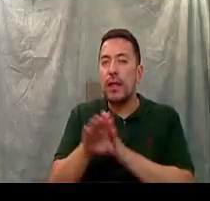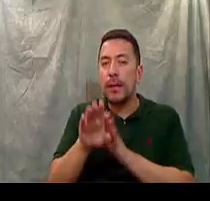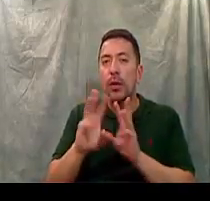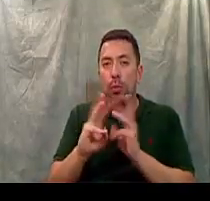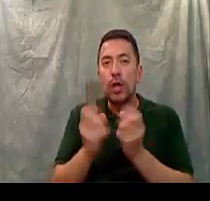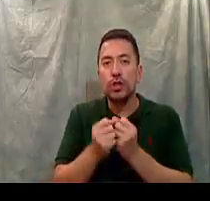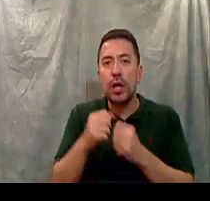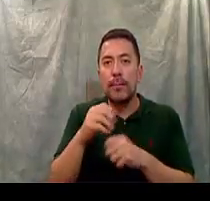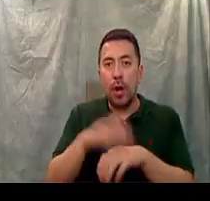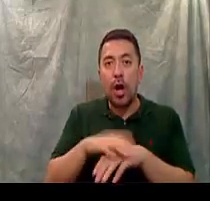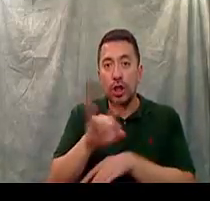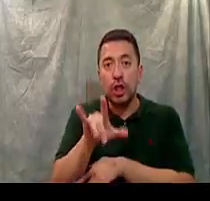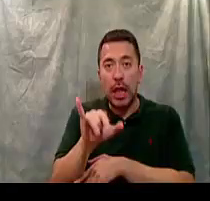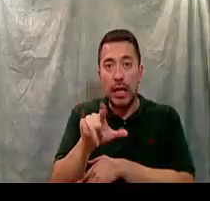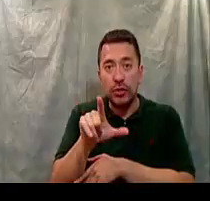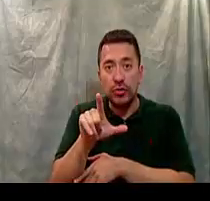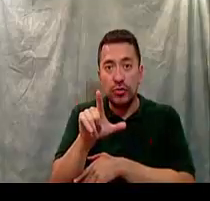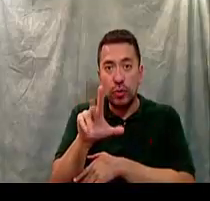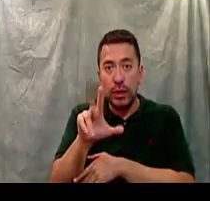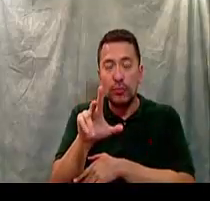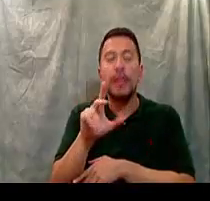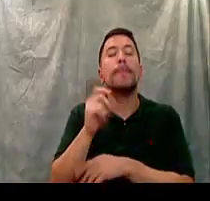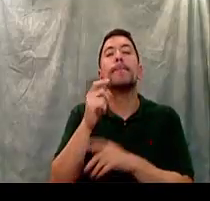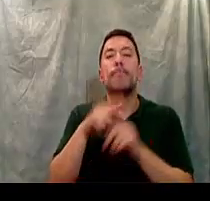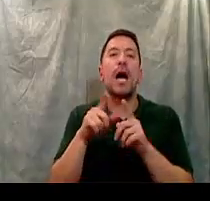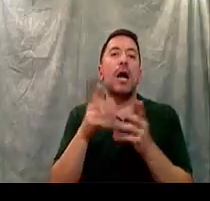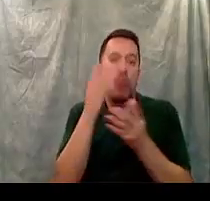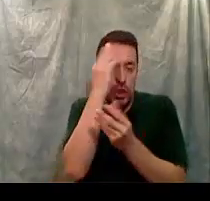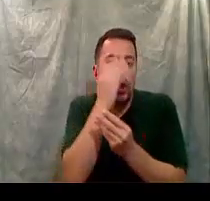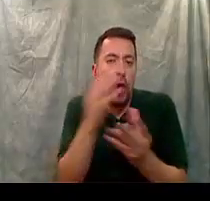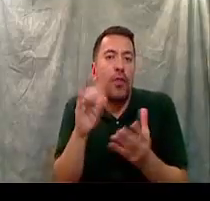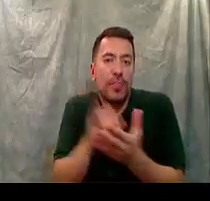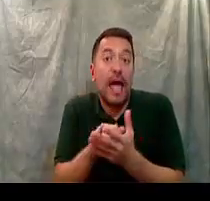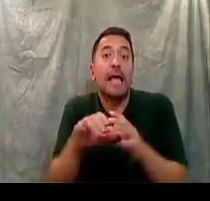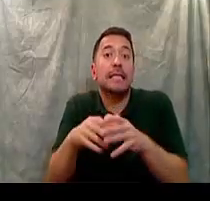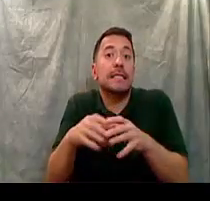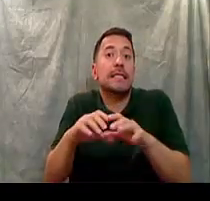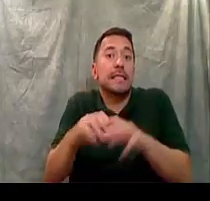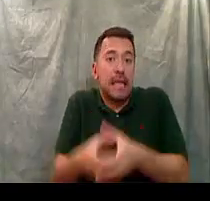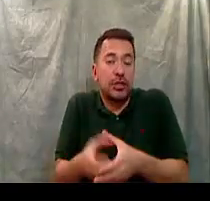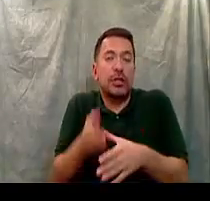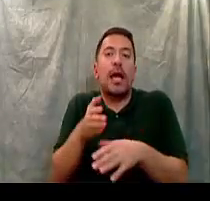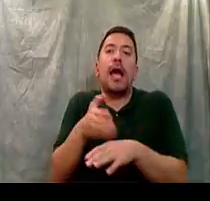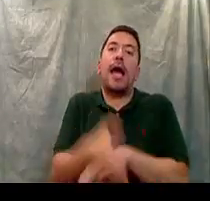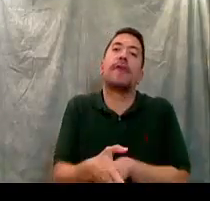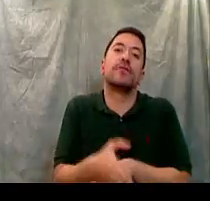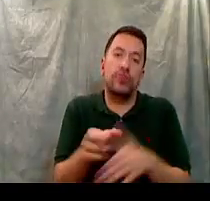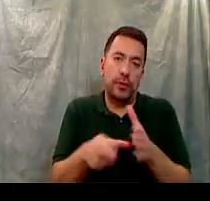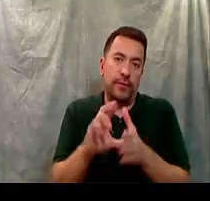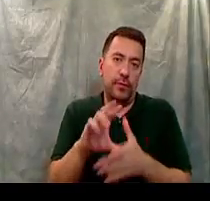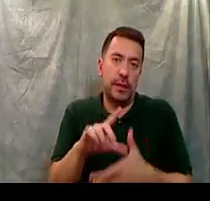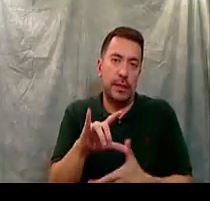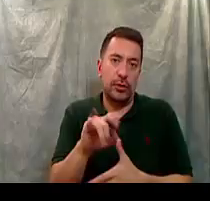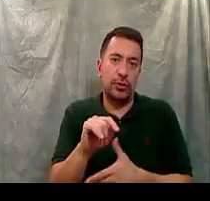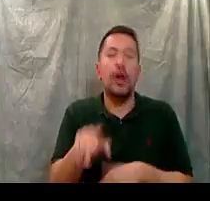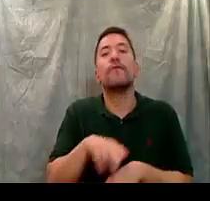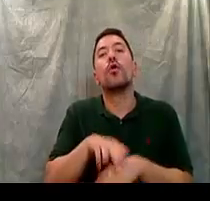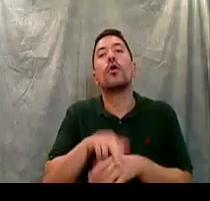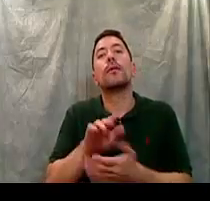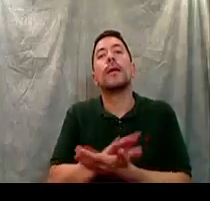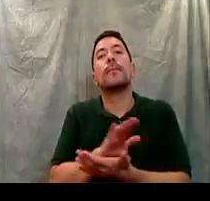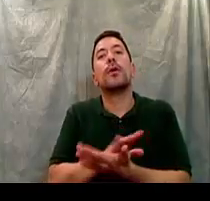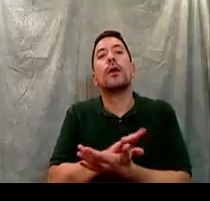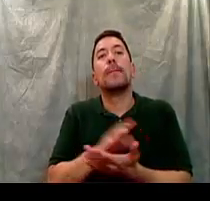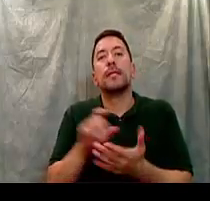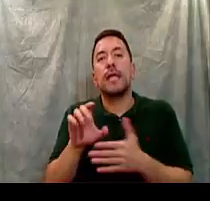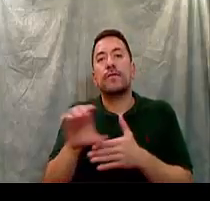on 723. But know that this is the following section that will come after you've done the review of the literature. And then, of course, the paper has to have a